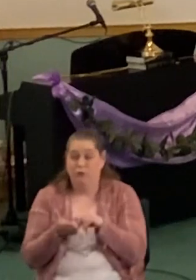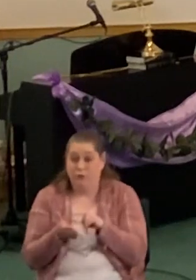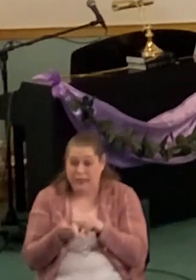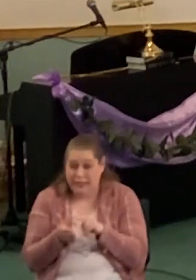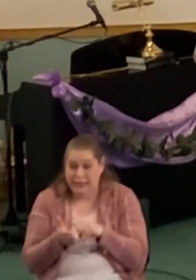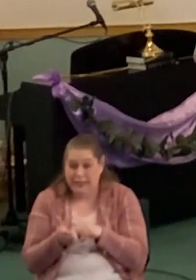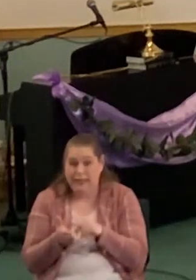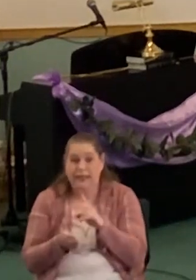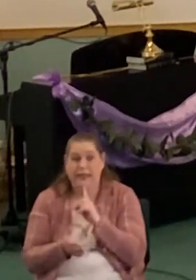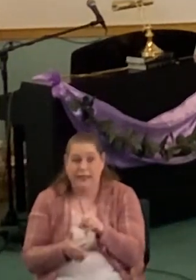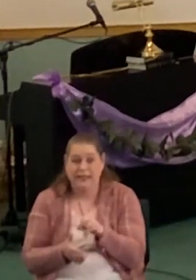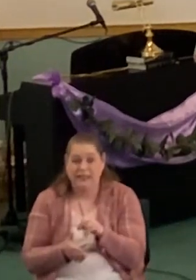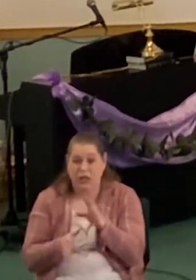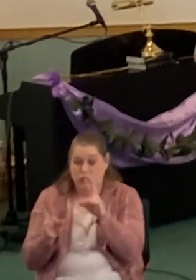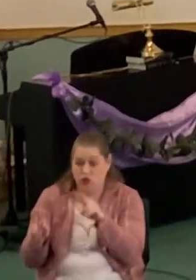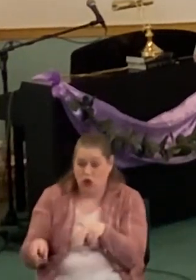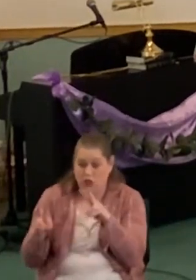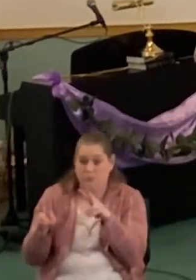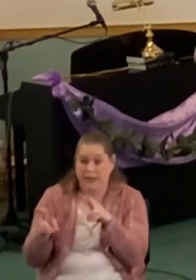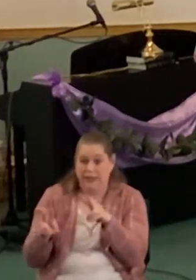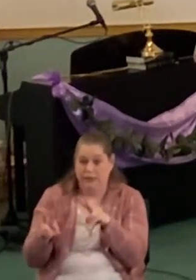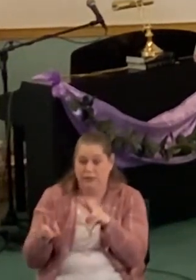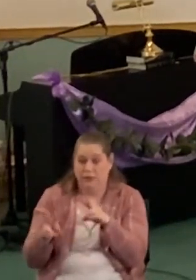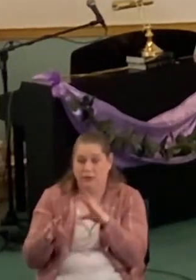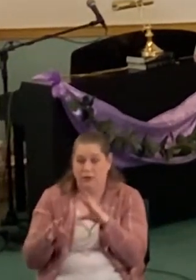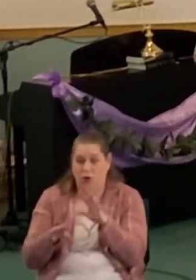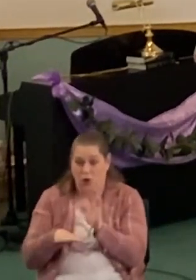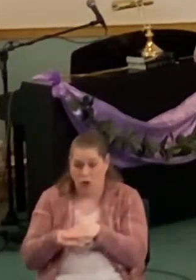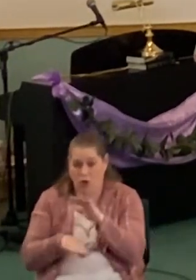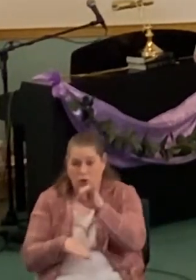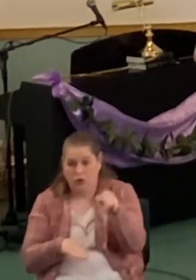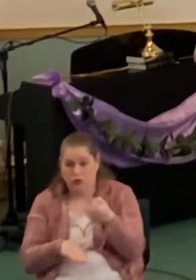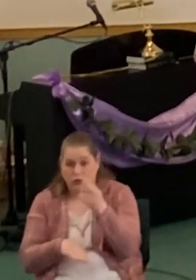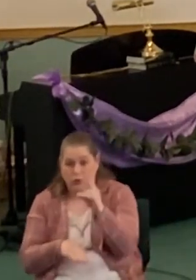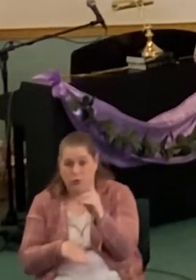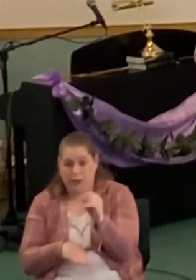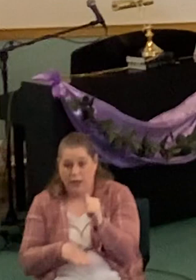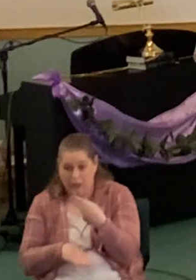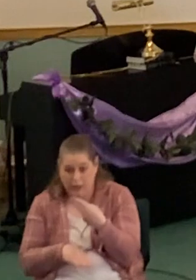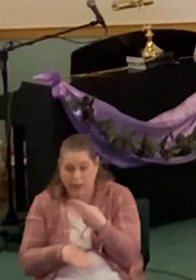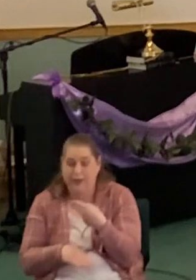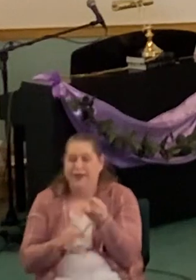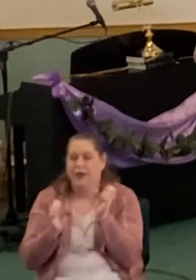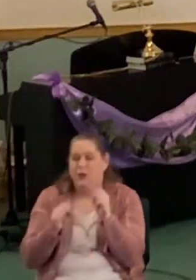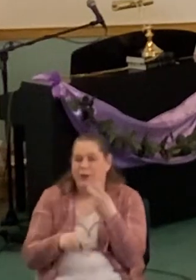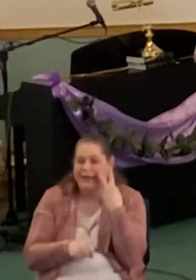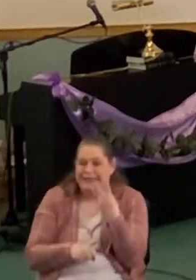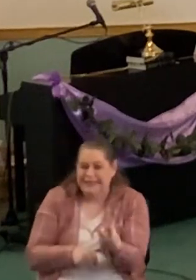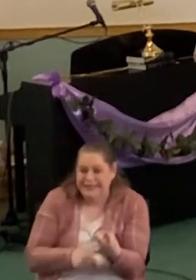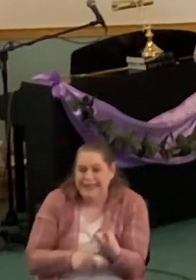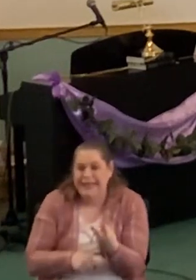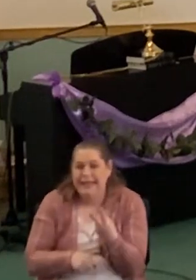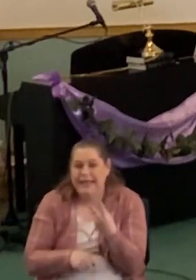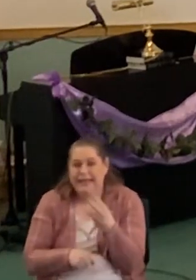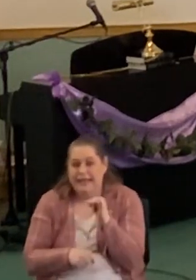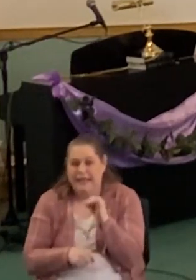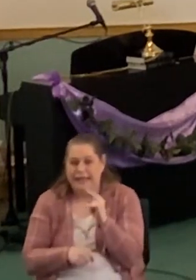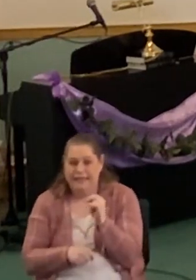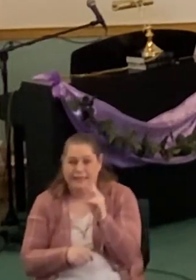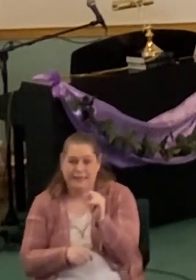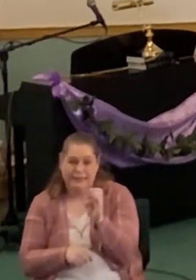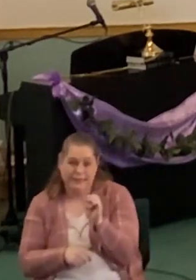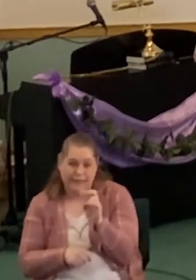judgment against Judah. And first, we see God's intention of discipline against these people in